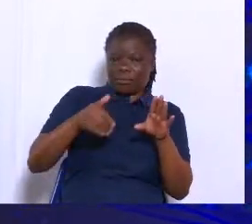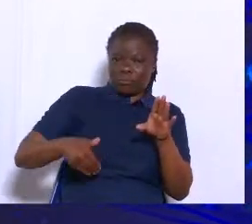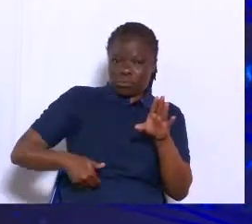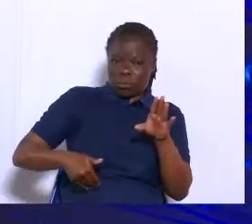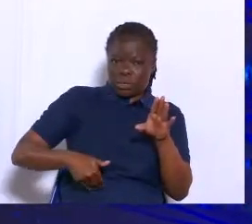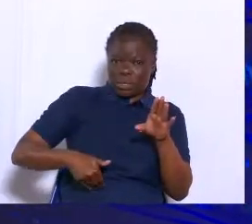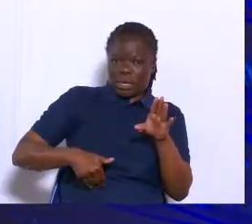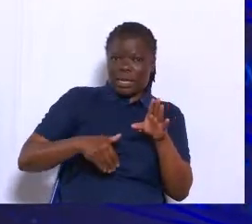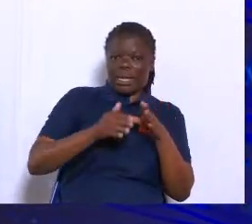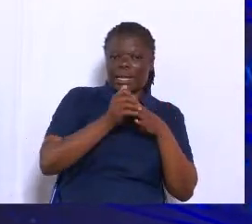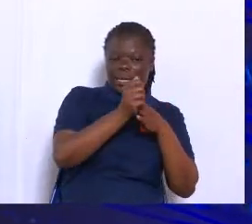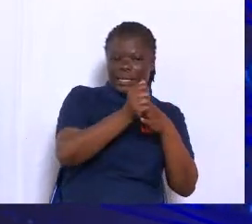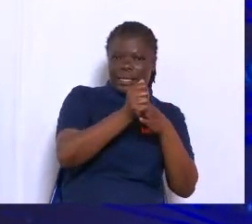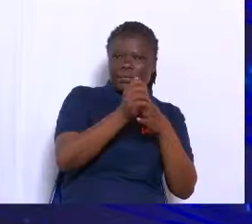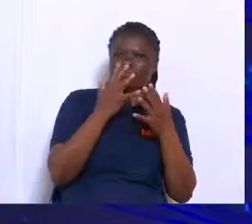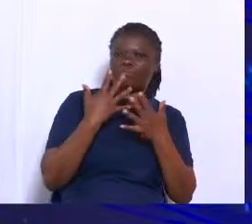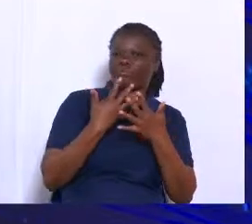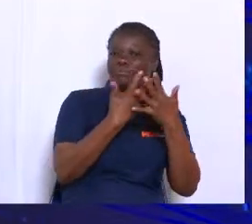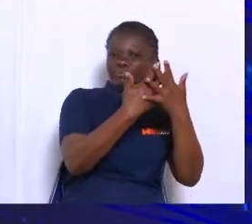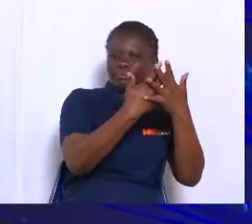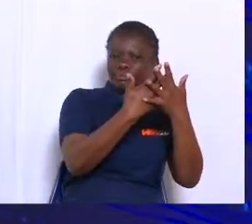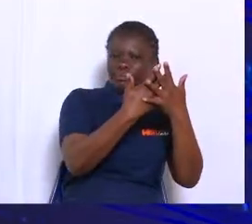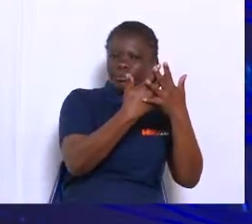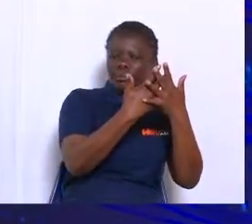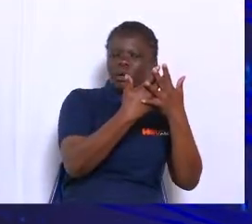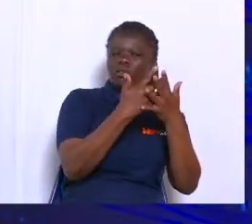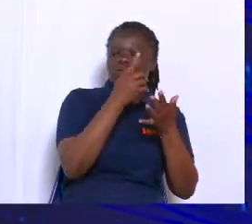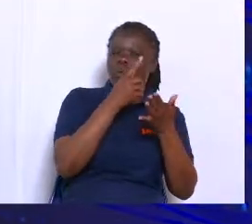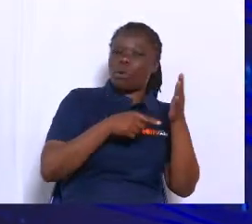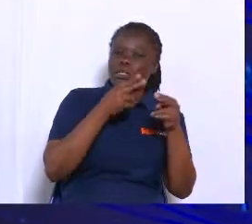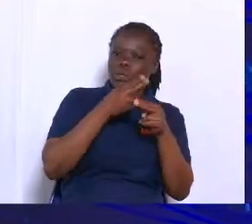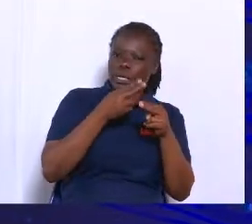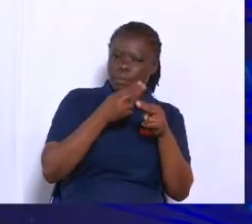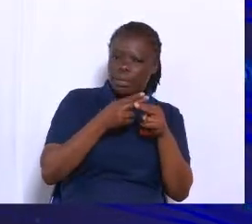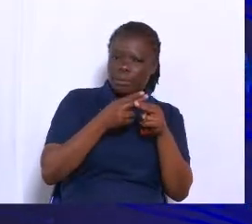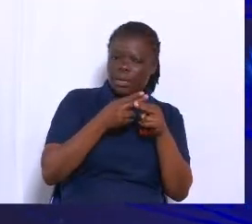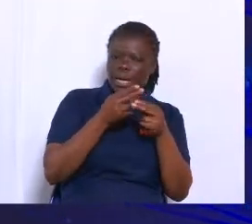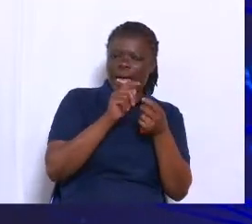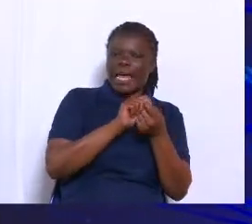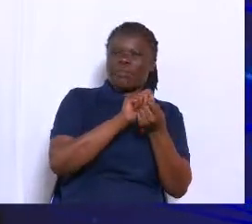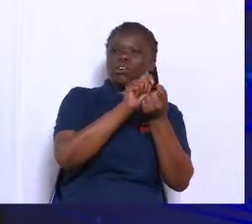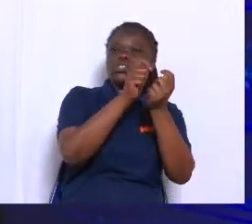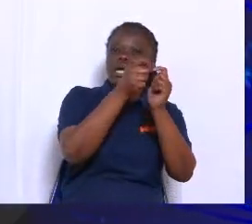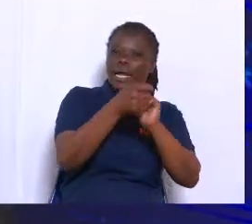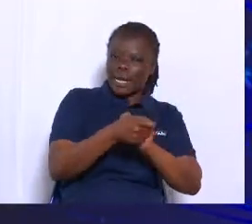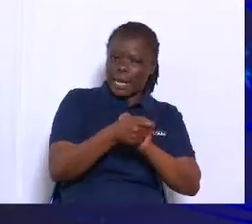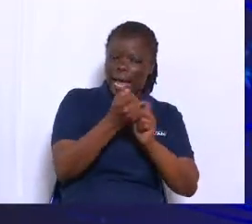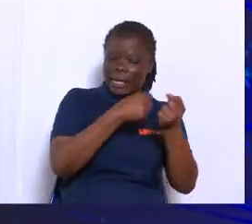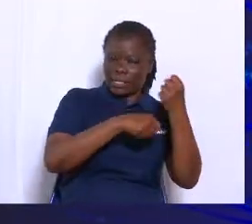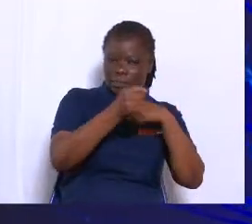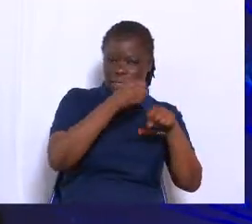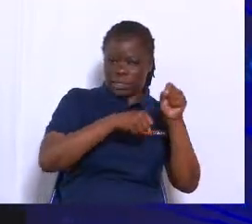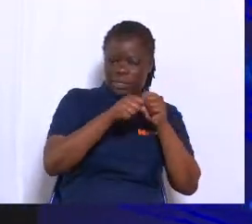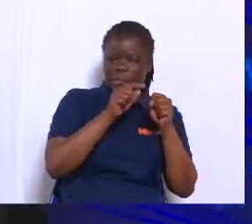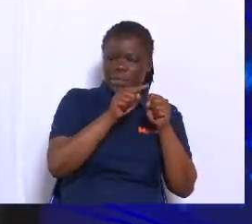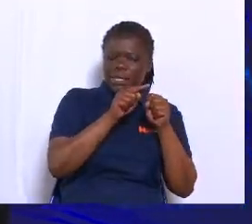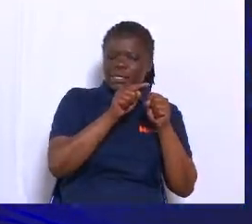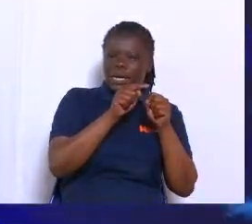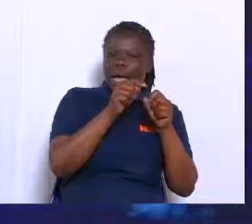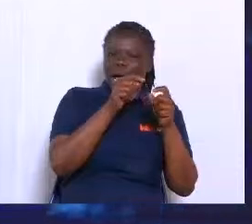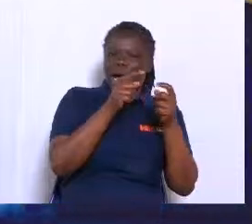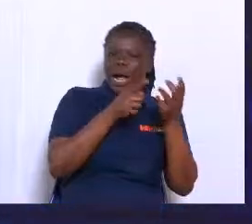the police for what they called counter-revolutionary activities. What were those